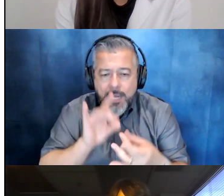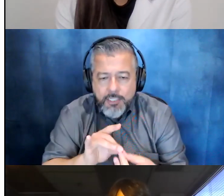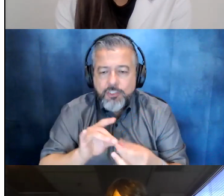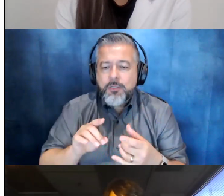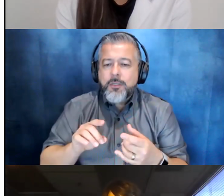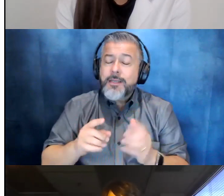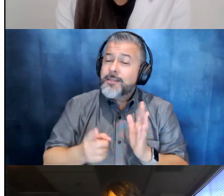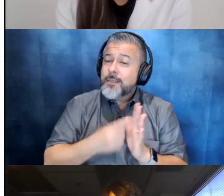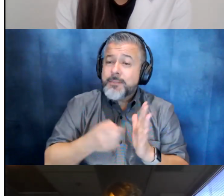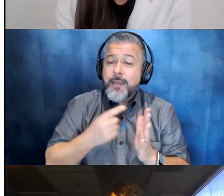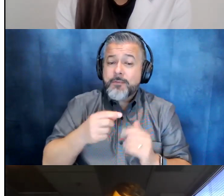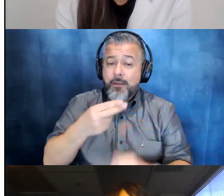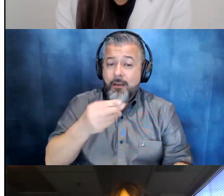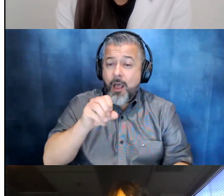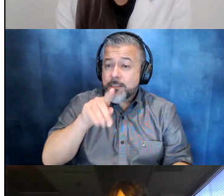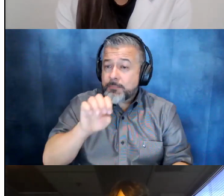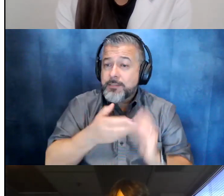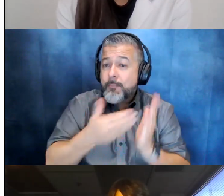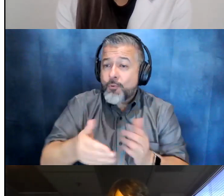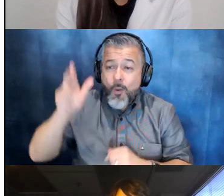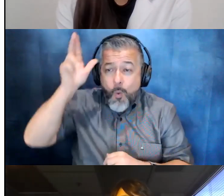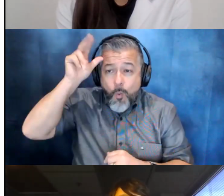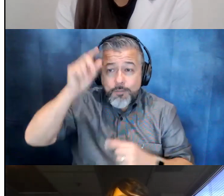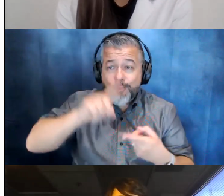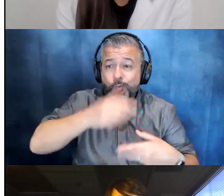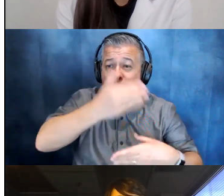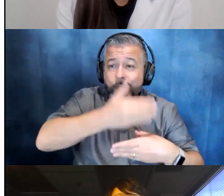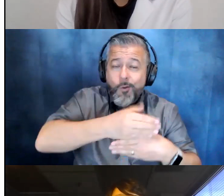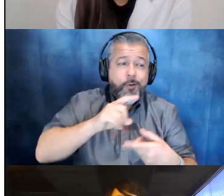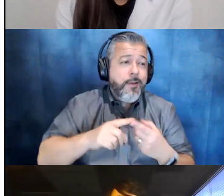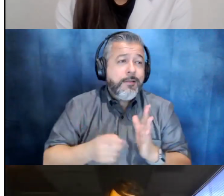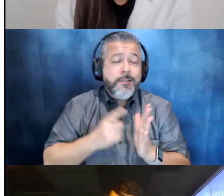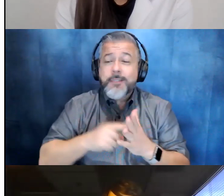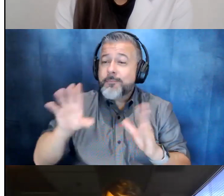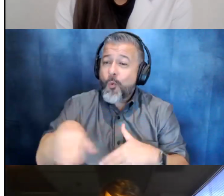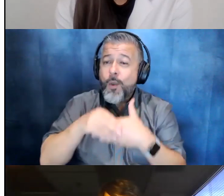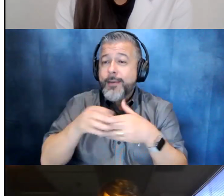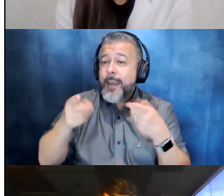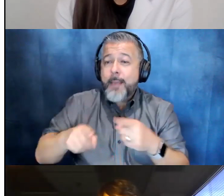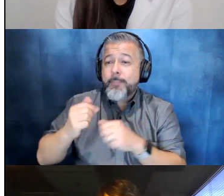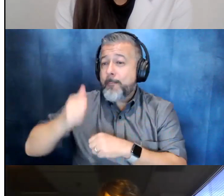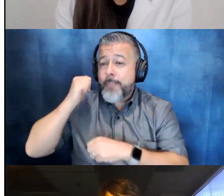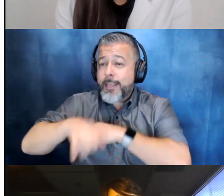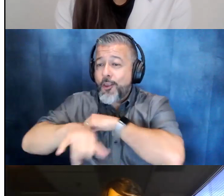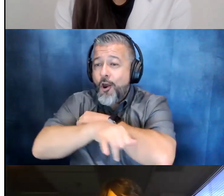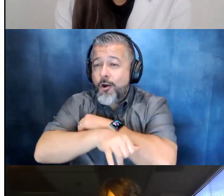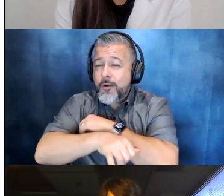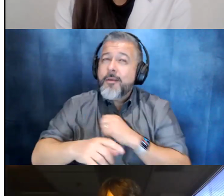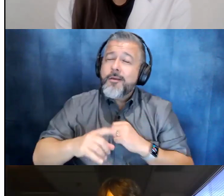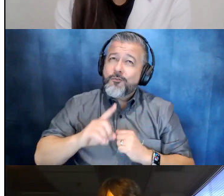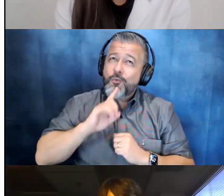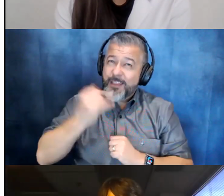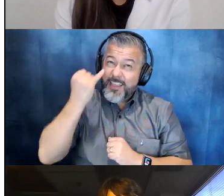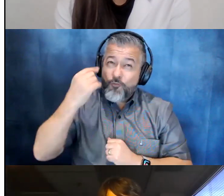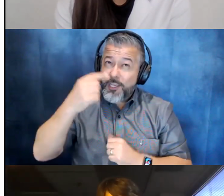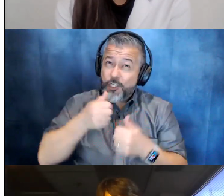of windows. They facilitate weddings in the backyard. You know, they really go the extra mile. And it feels like if we were to treat every situation with that